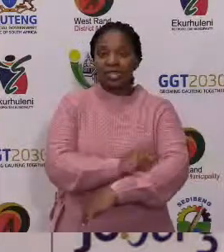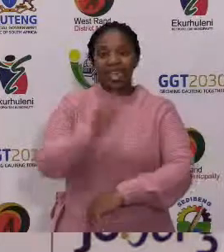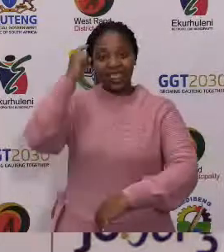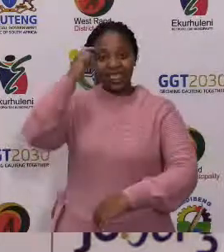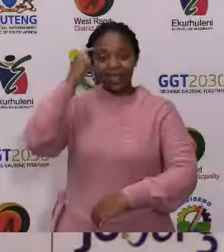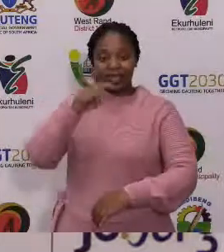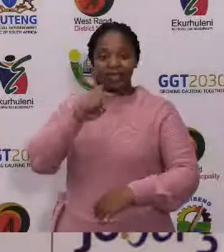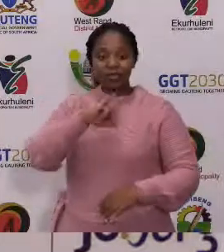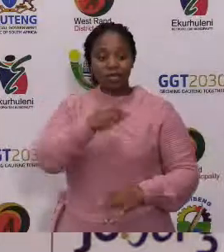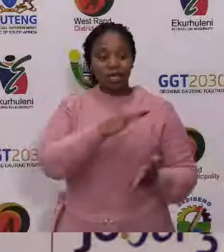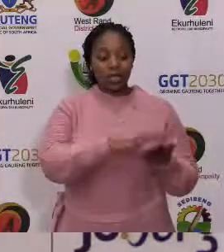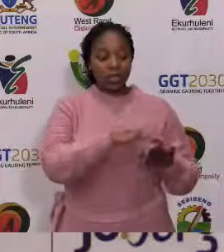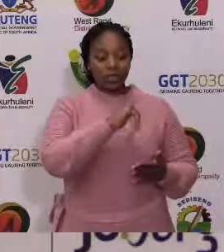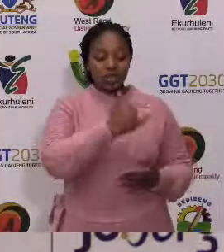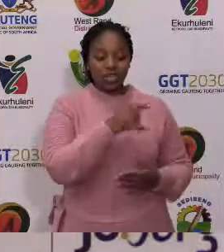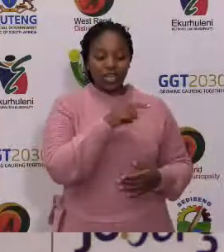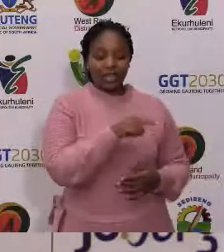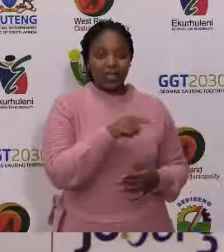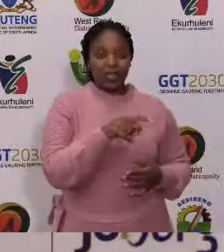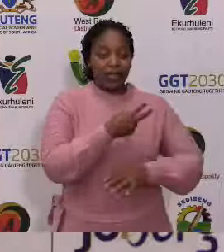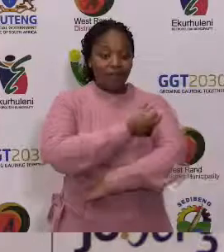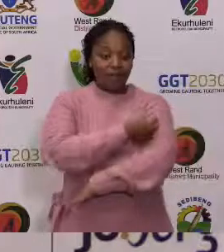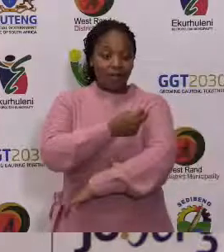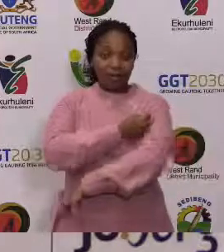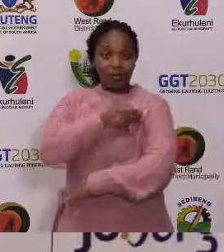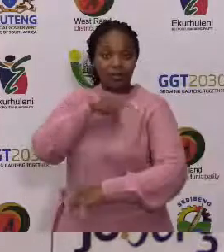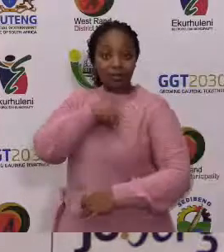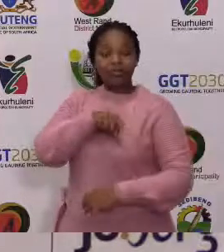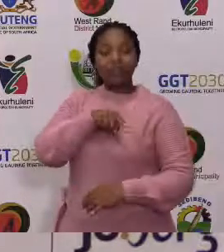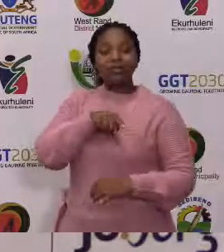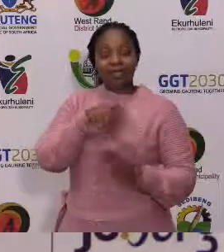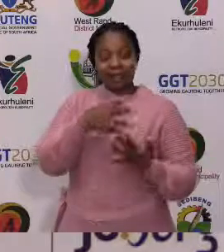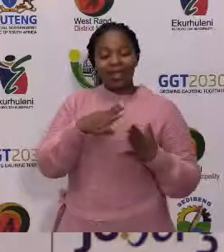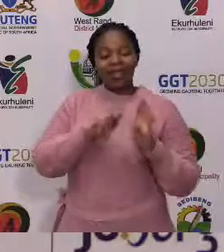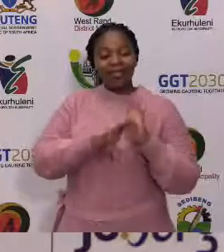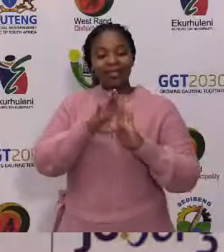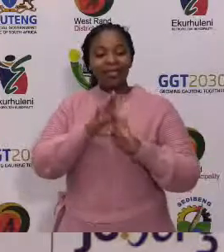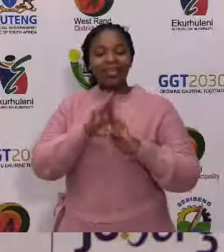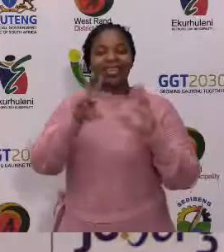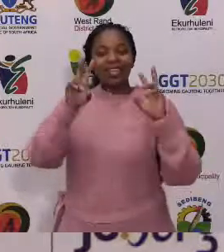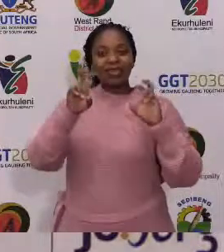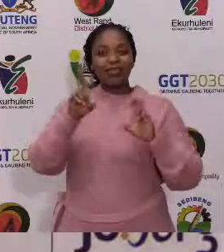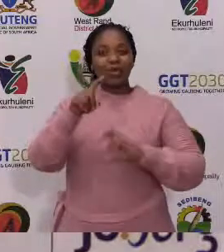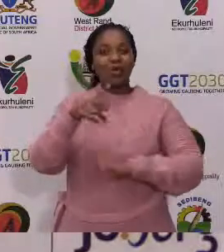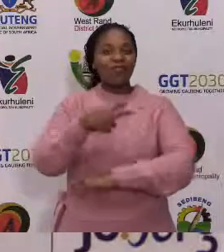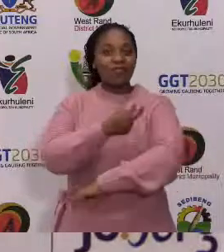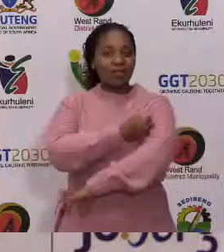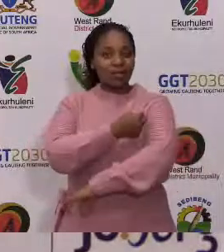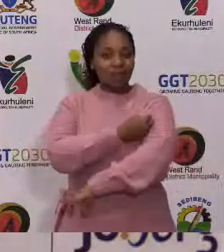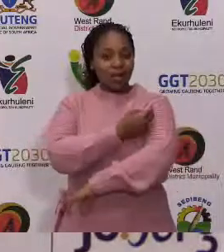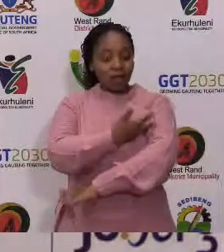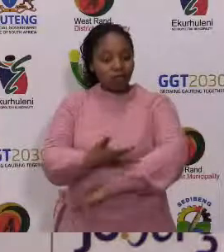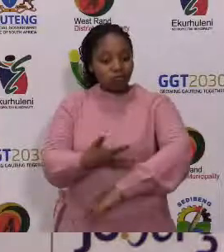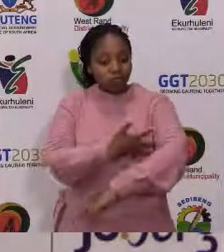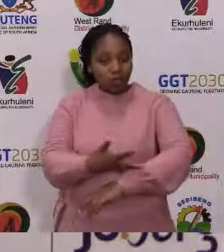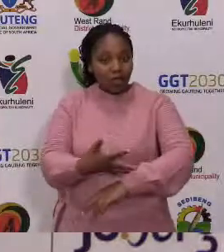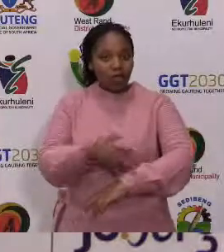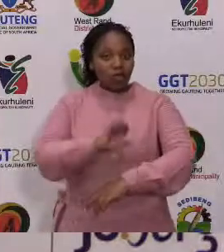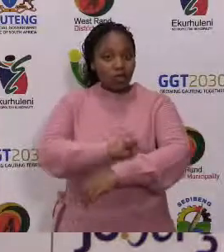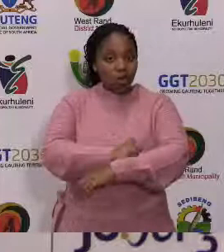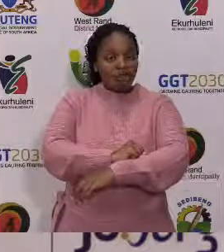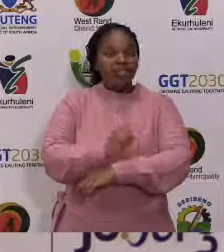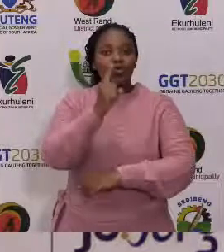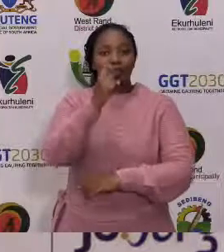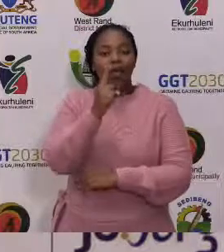Johnson & Johnson vaccine, the rate of this clotting event is about 1 in a million. With the Pfizer